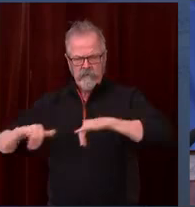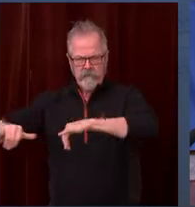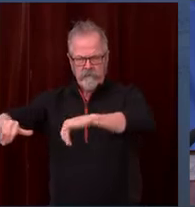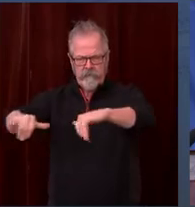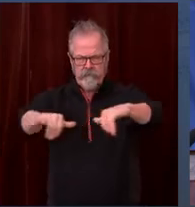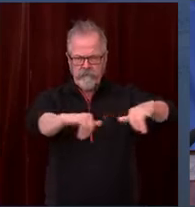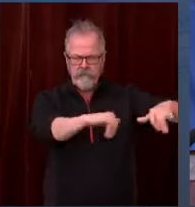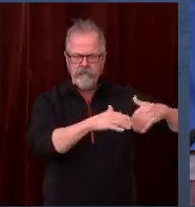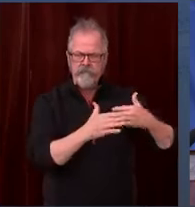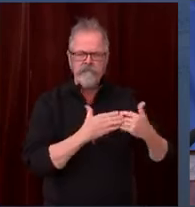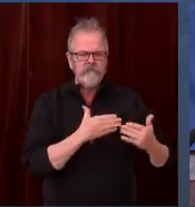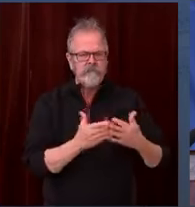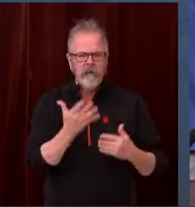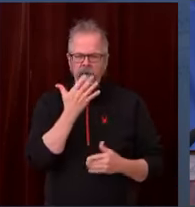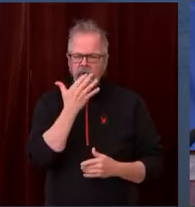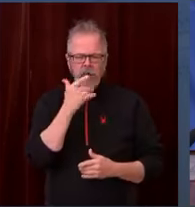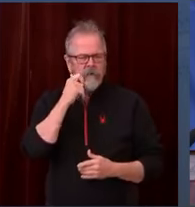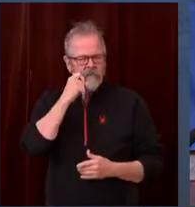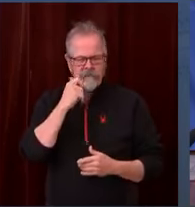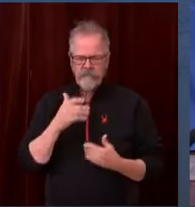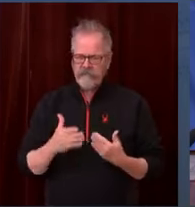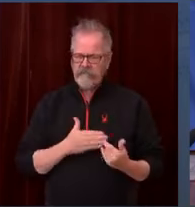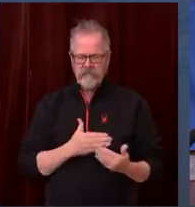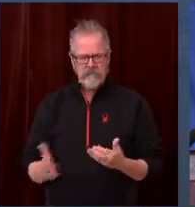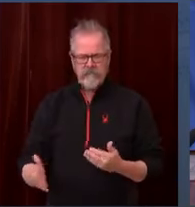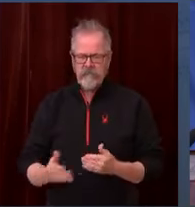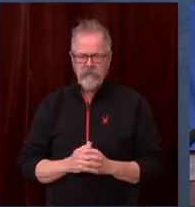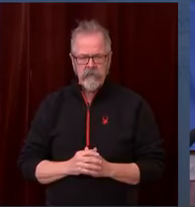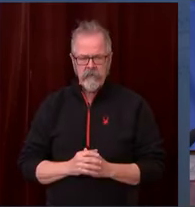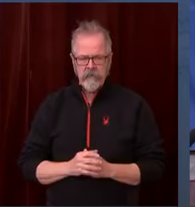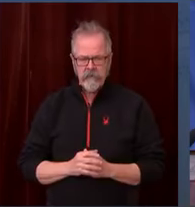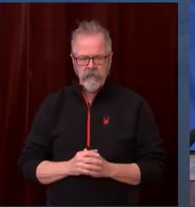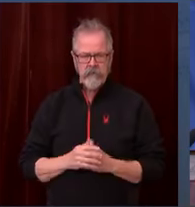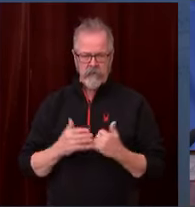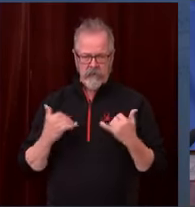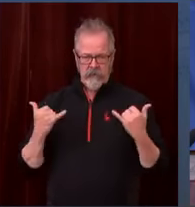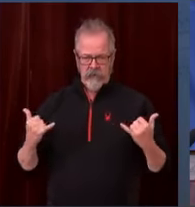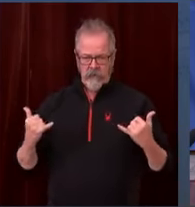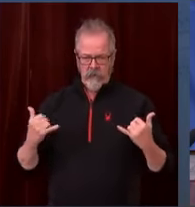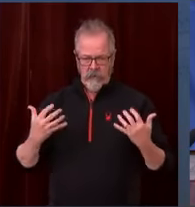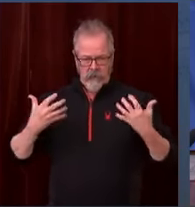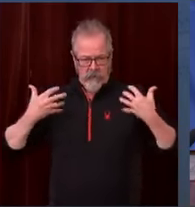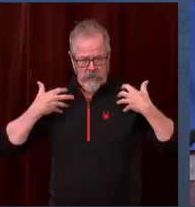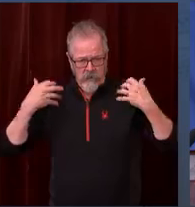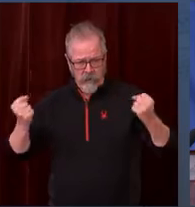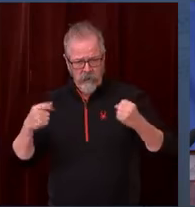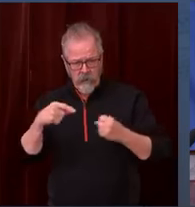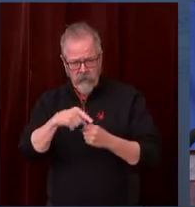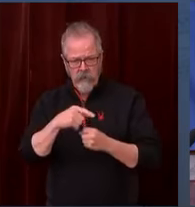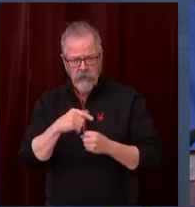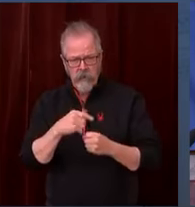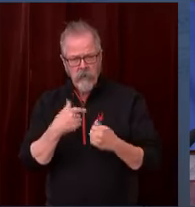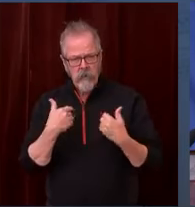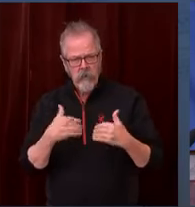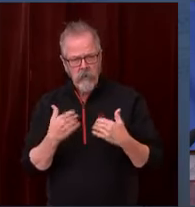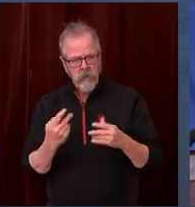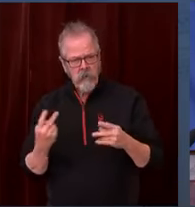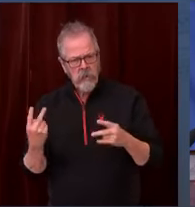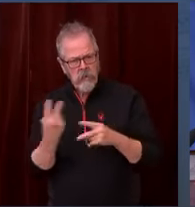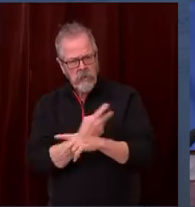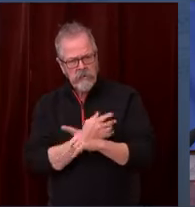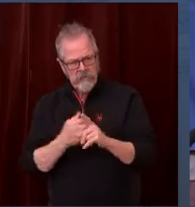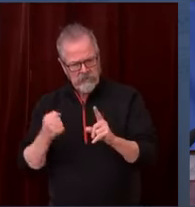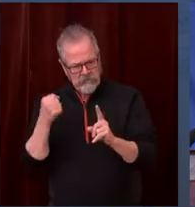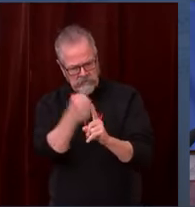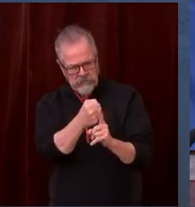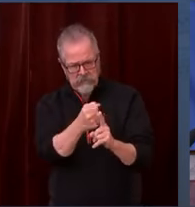suffer disparity in health results in the COVID pandemic. Infection rates amongst